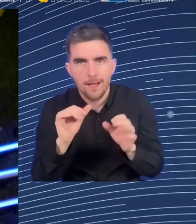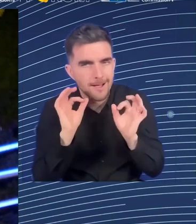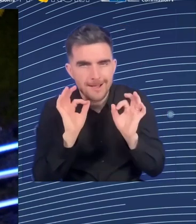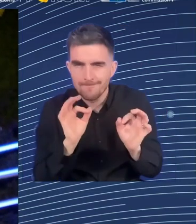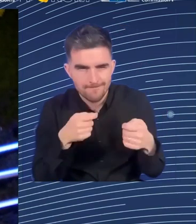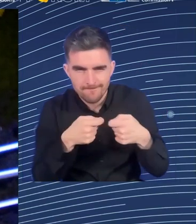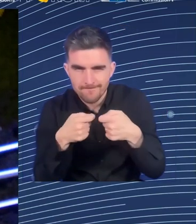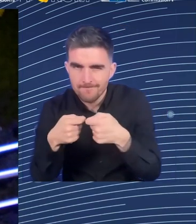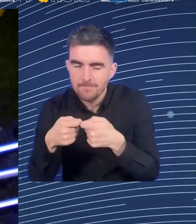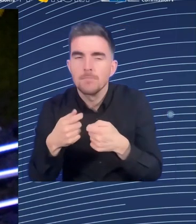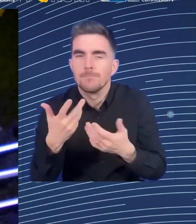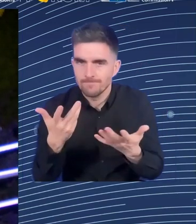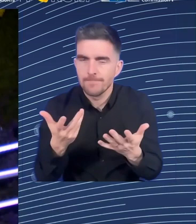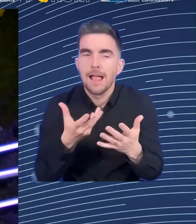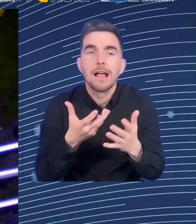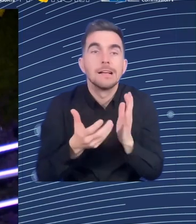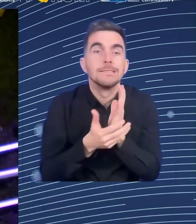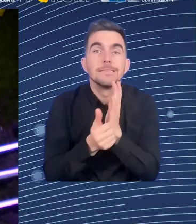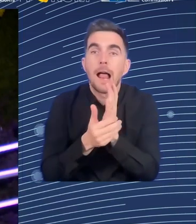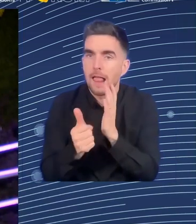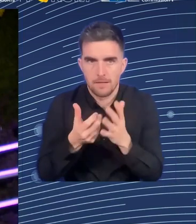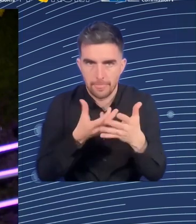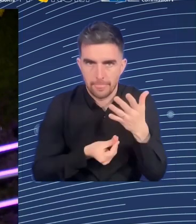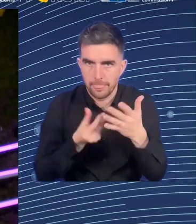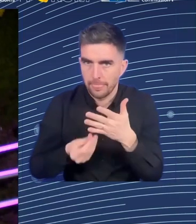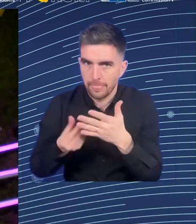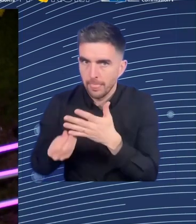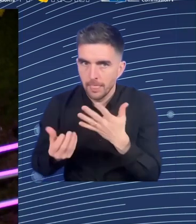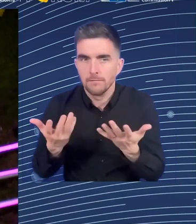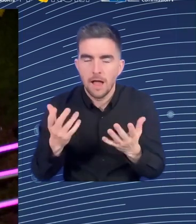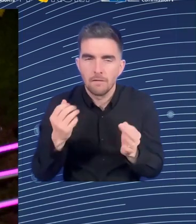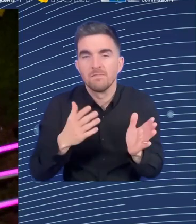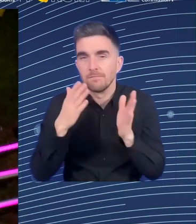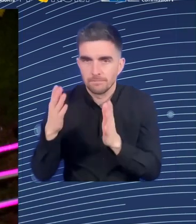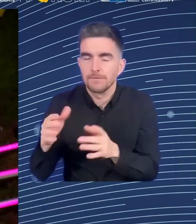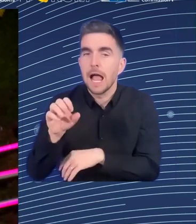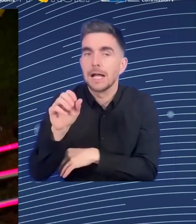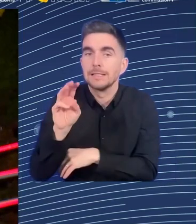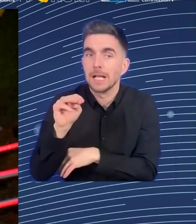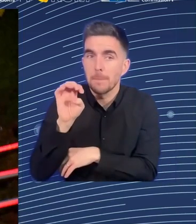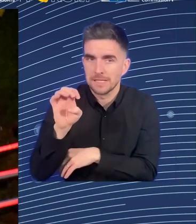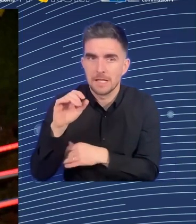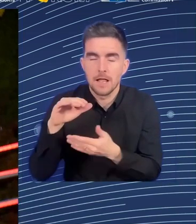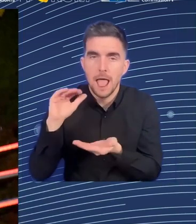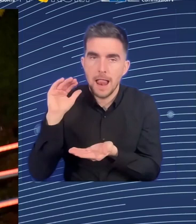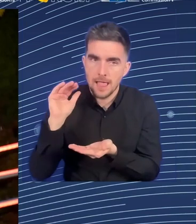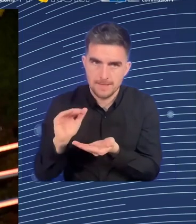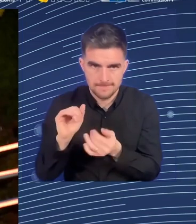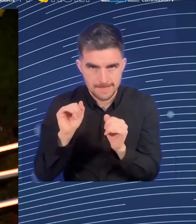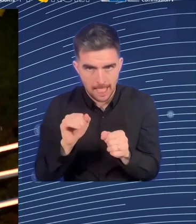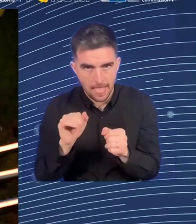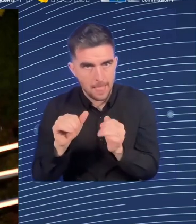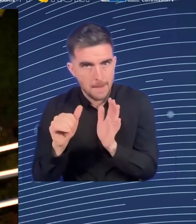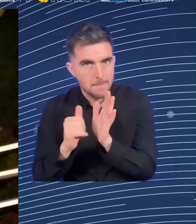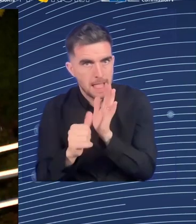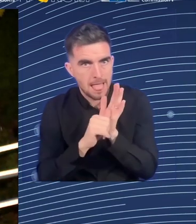pay more to cover a skill shortage. And to put things into context, in one of the major European Year of